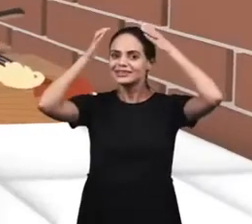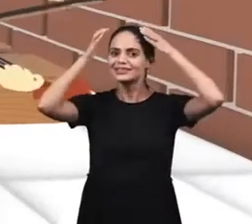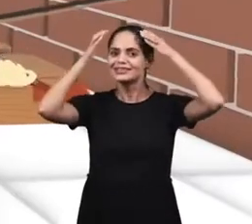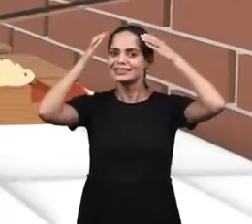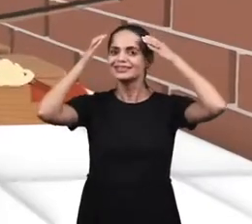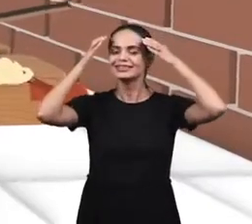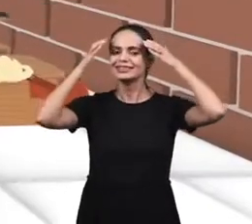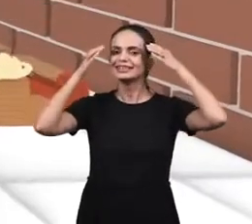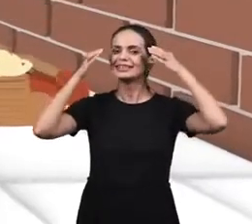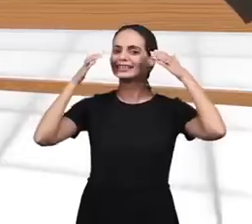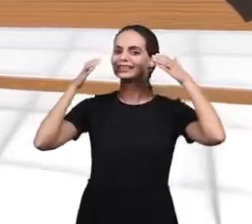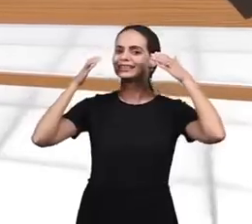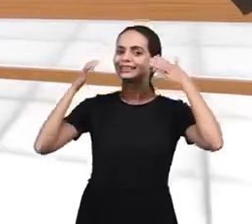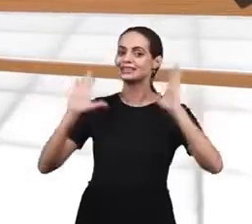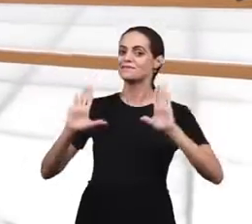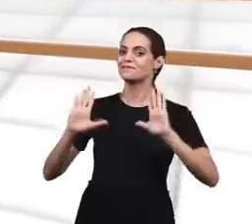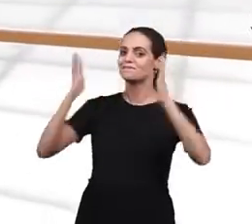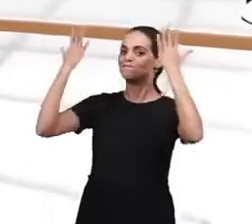King,